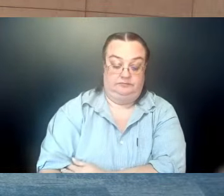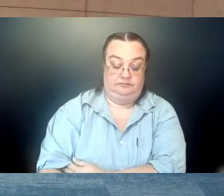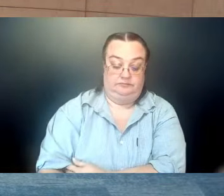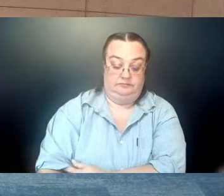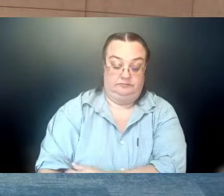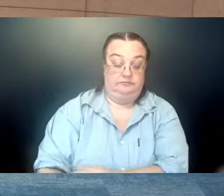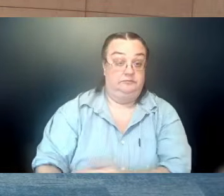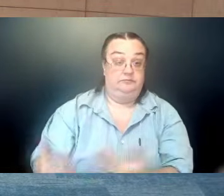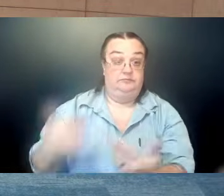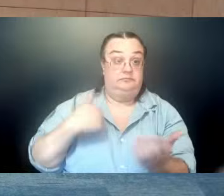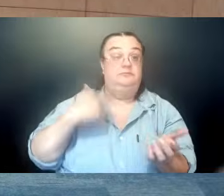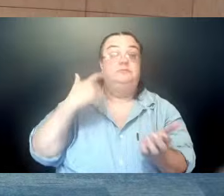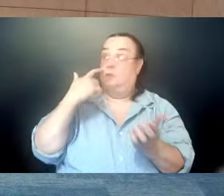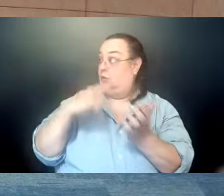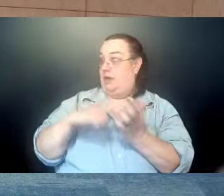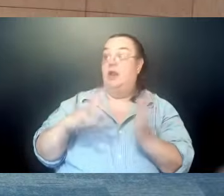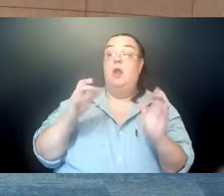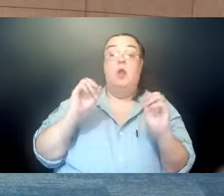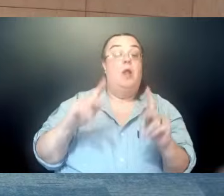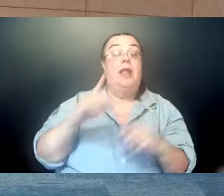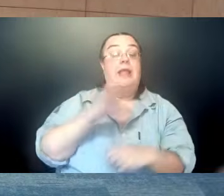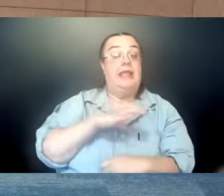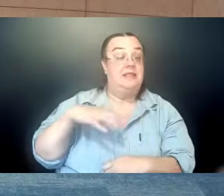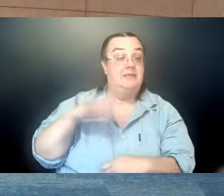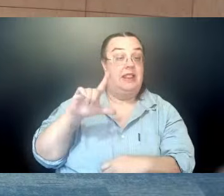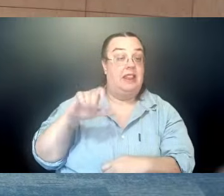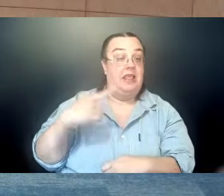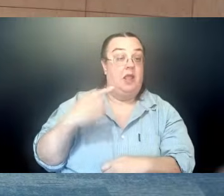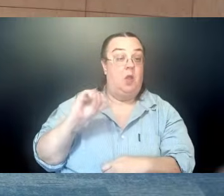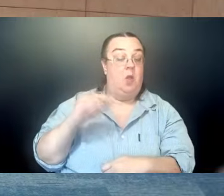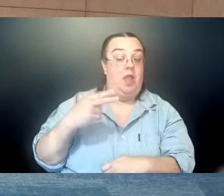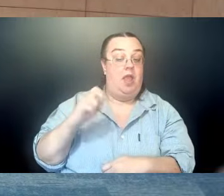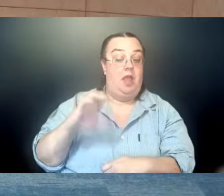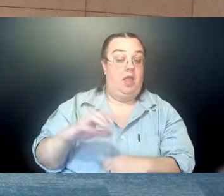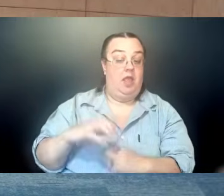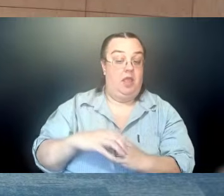Am I recognizing? Okay. Councilmember LeGloaheck.